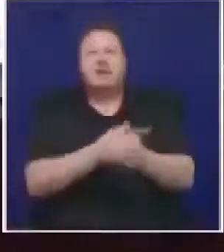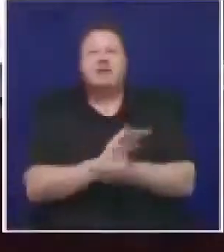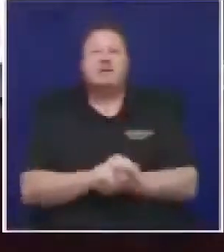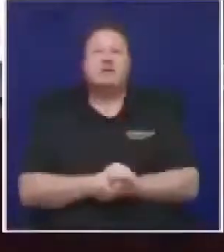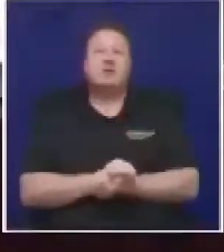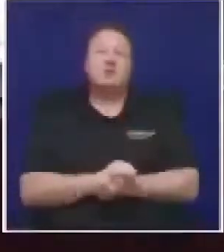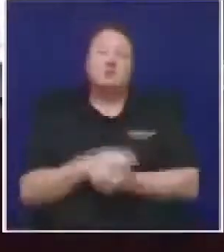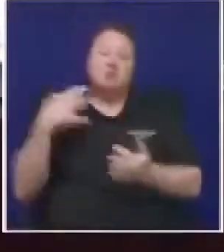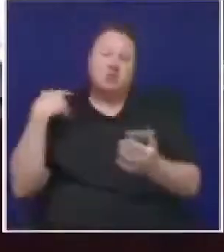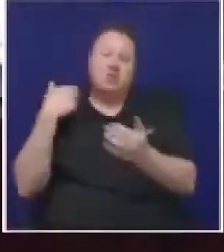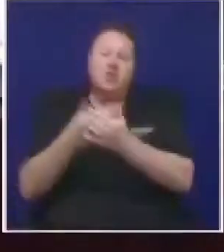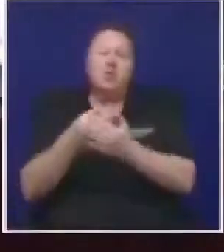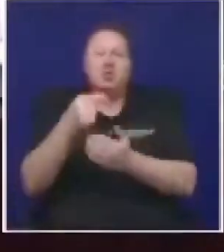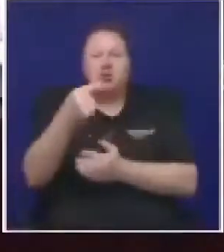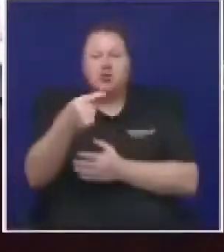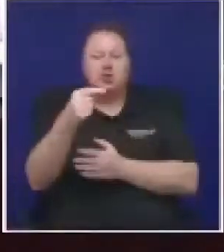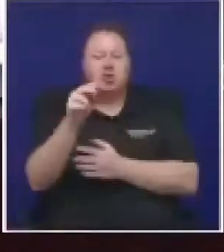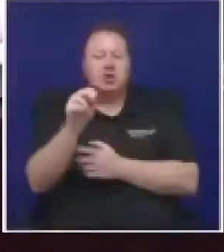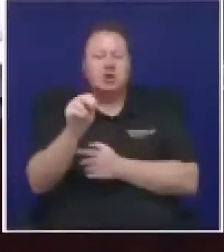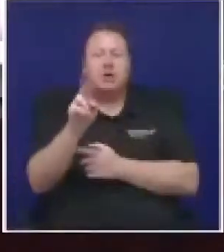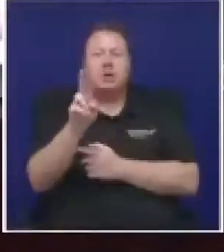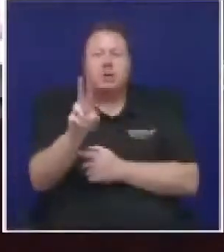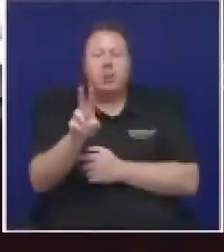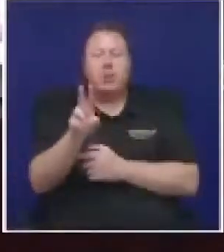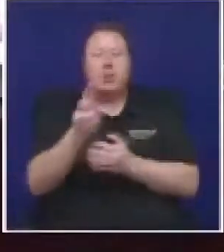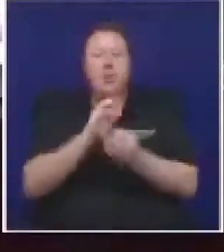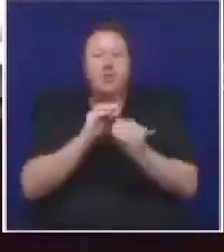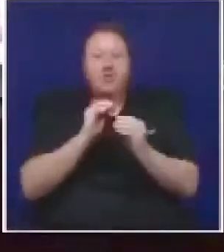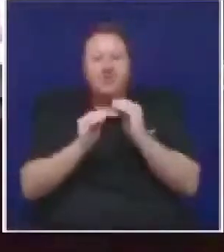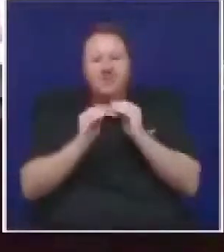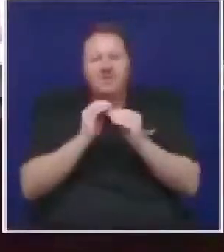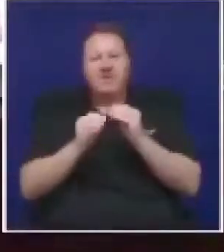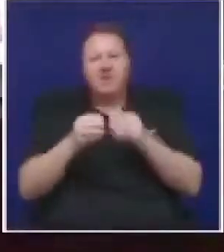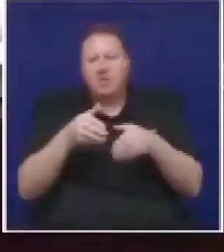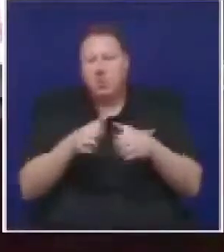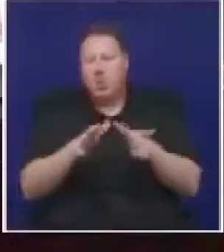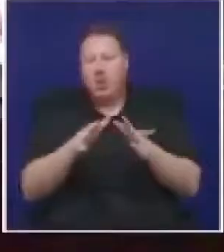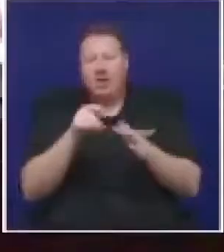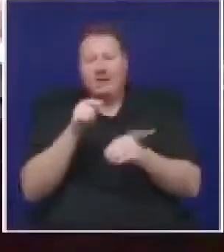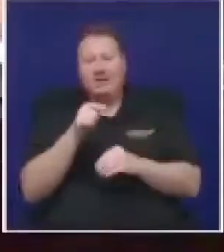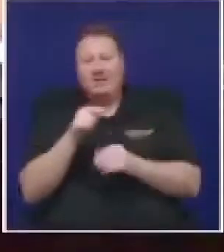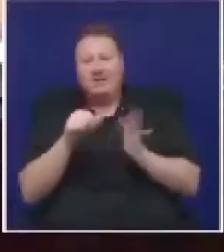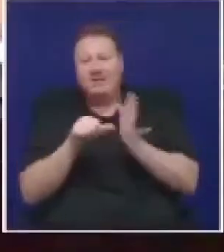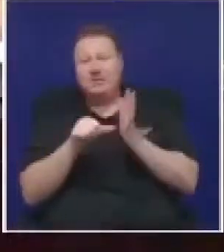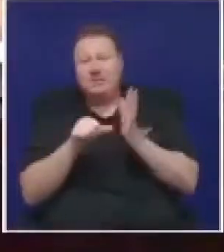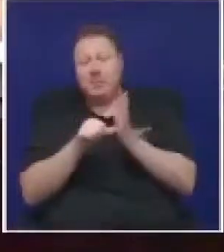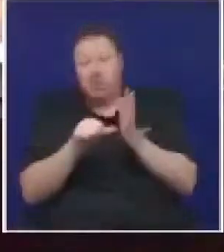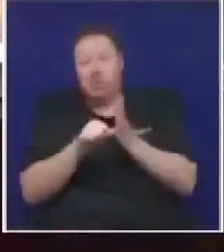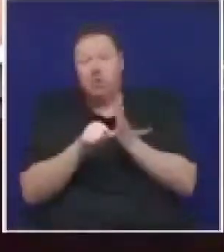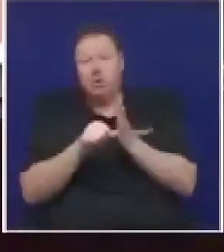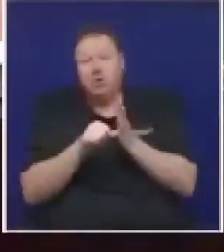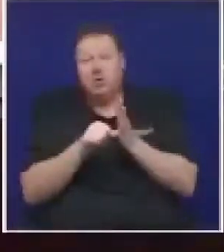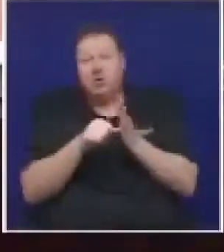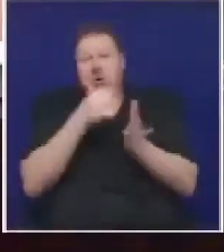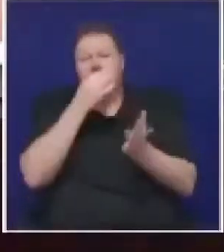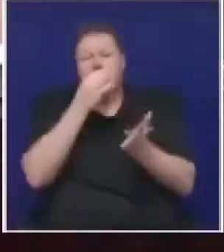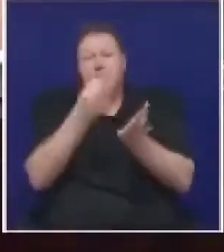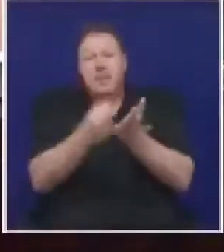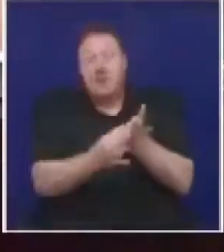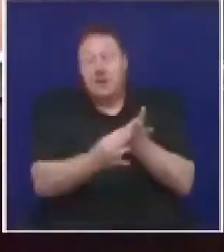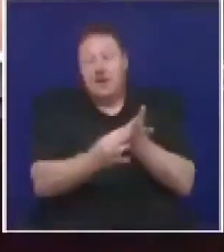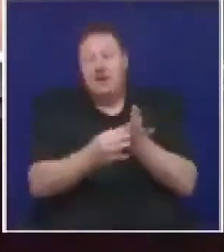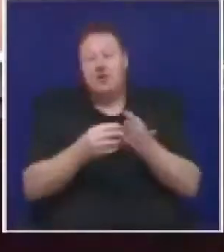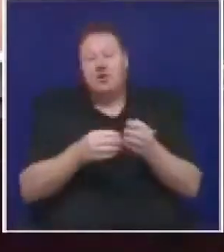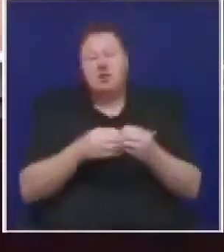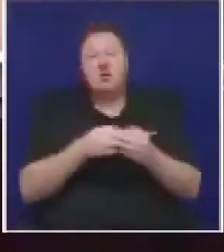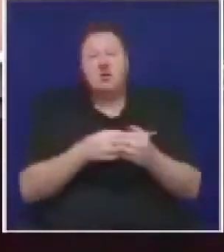Thus far, the GNU clearinghouse mechanism was instrumental in advancing recommendations on